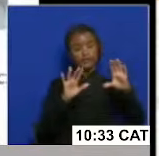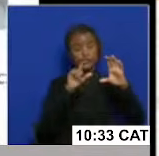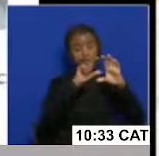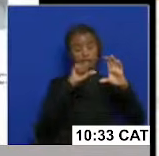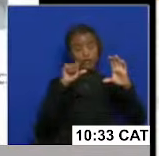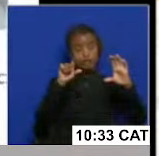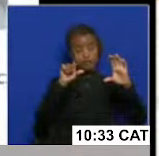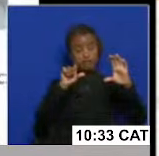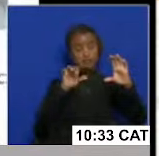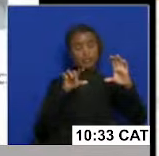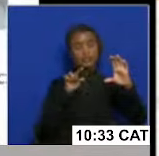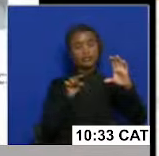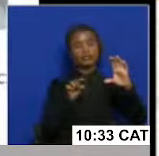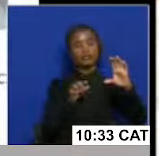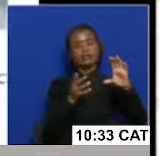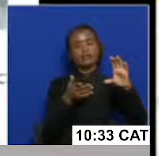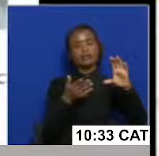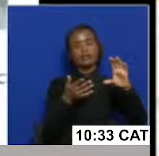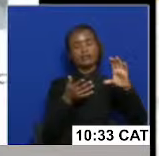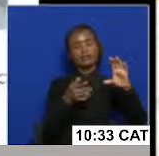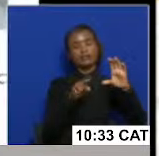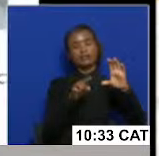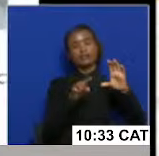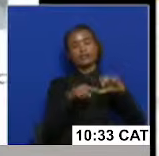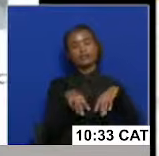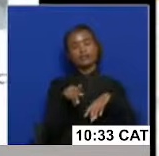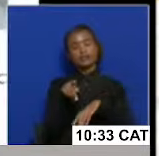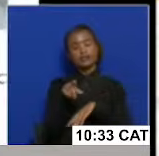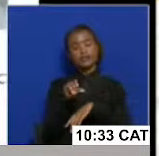pick PIC 7. Do you see that?